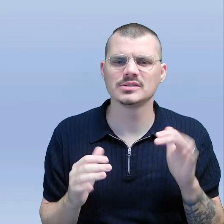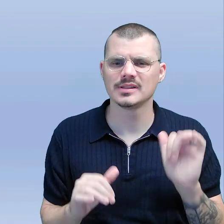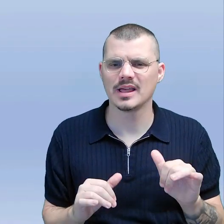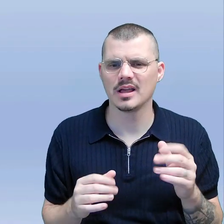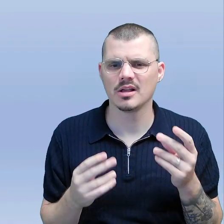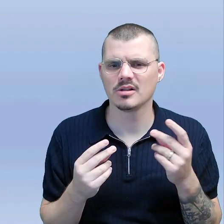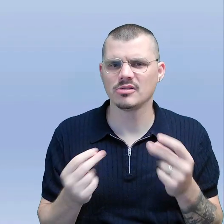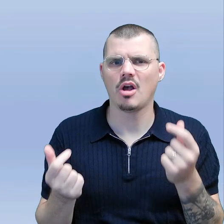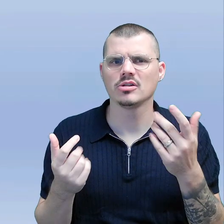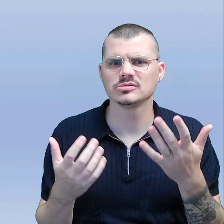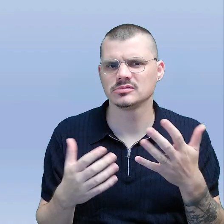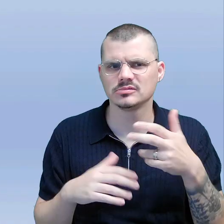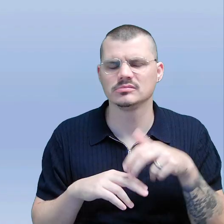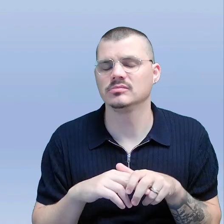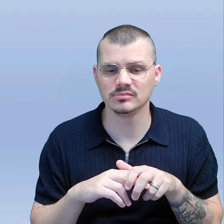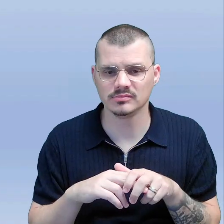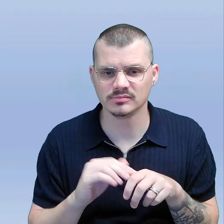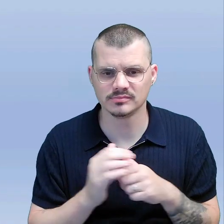this sudden loss of tone.